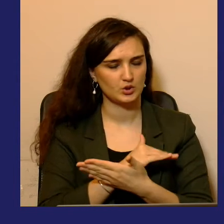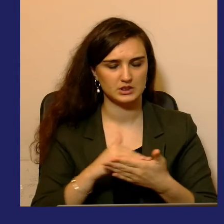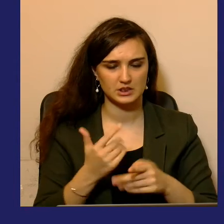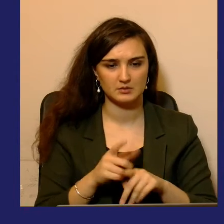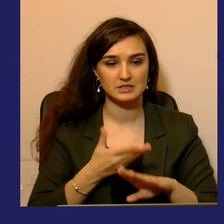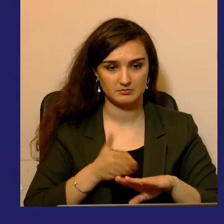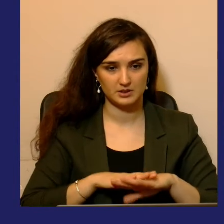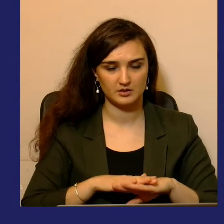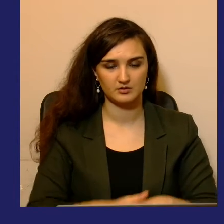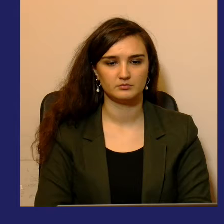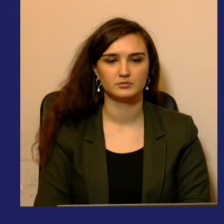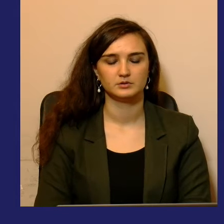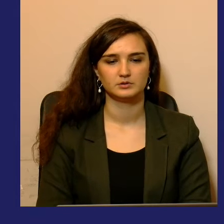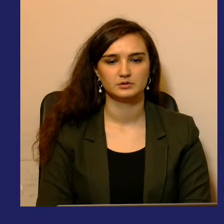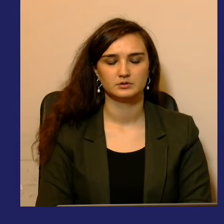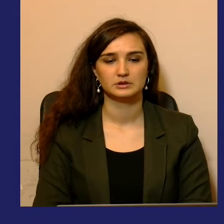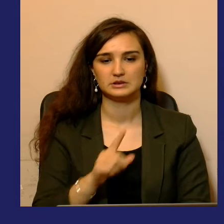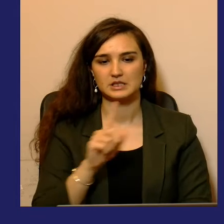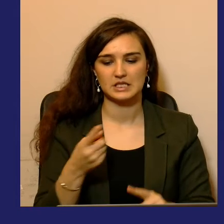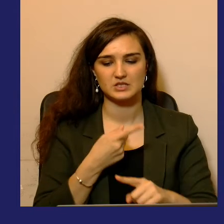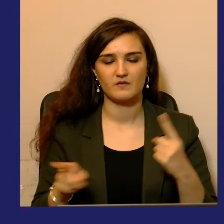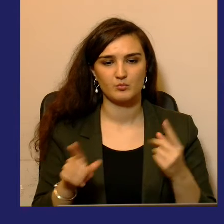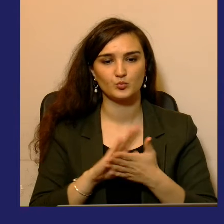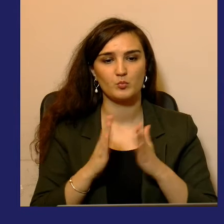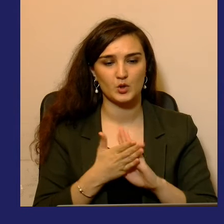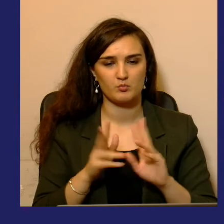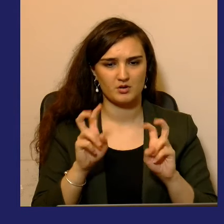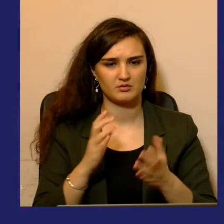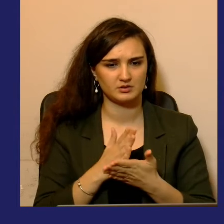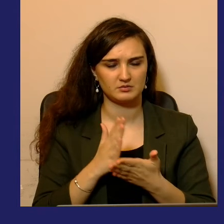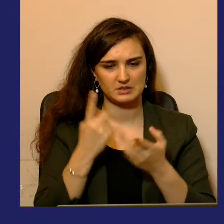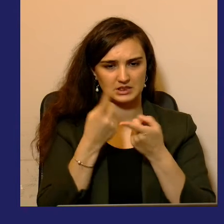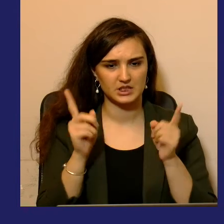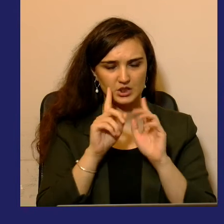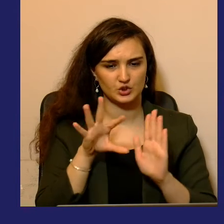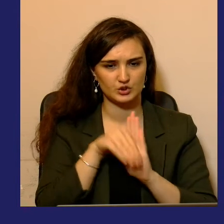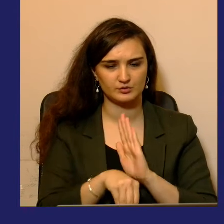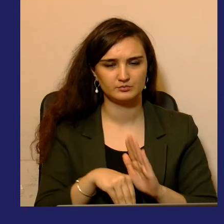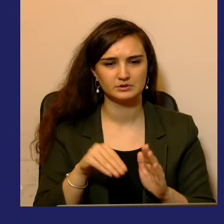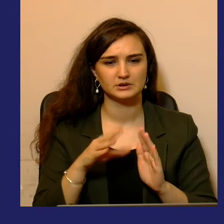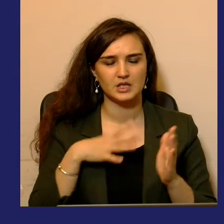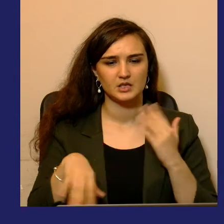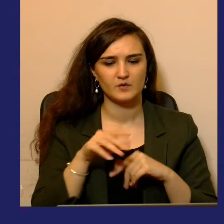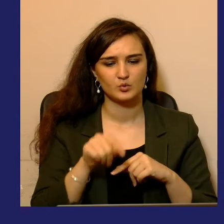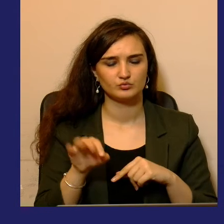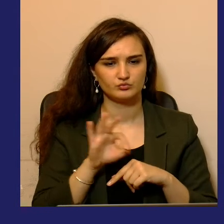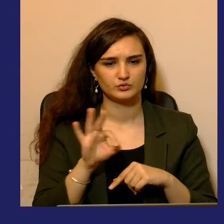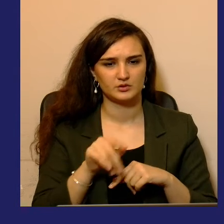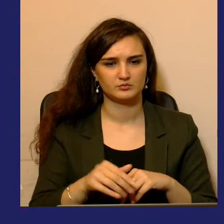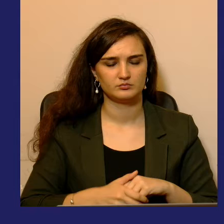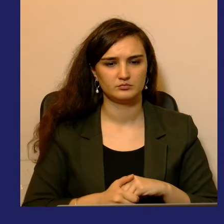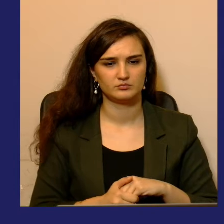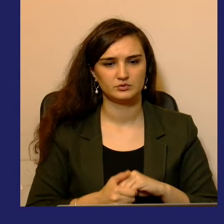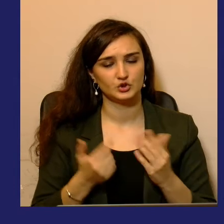very different than a country like Georgia, which seems to be an electoral authoritarian nation,